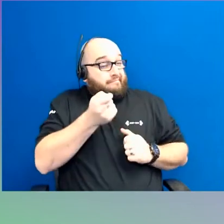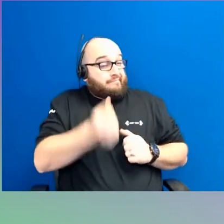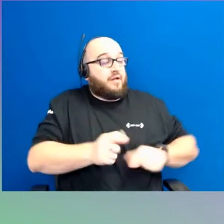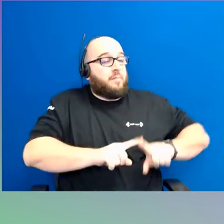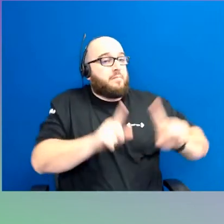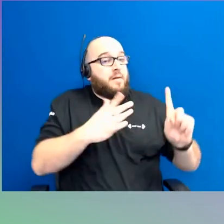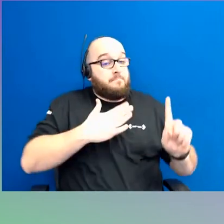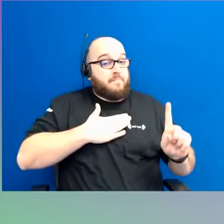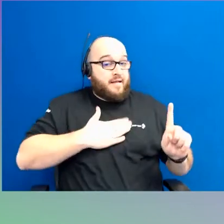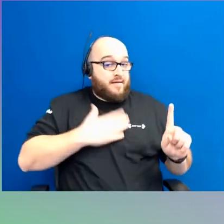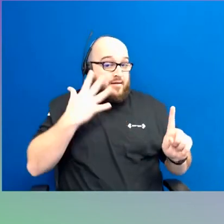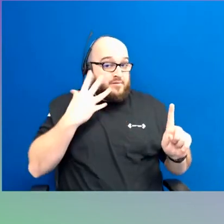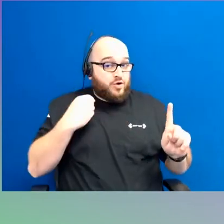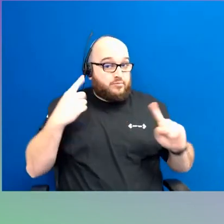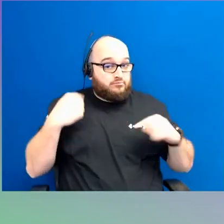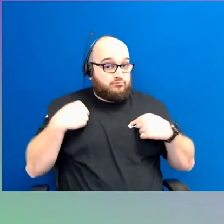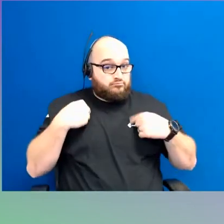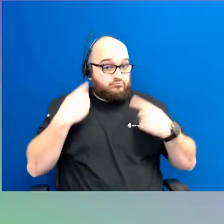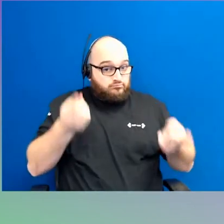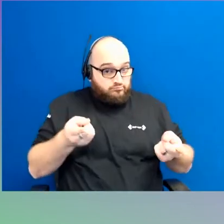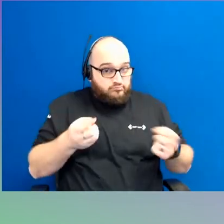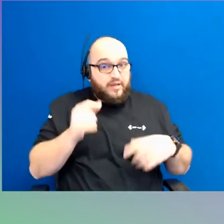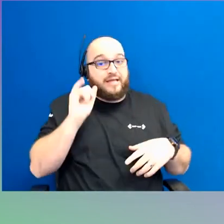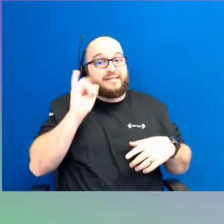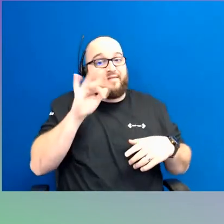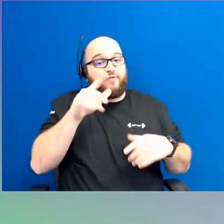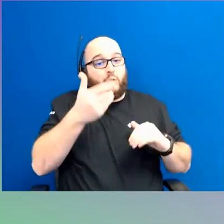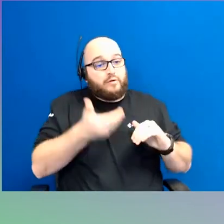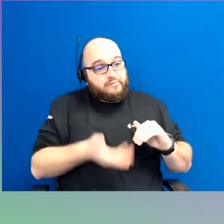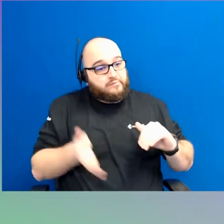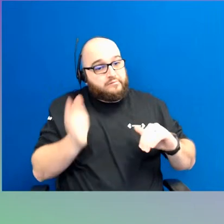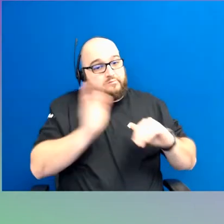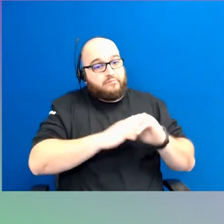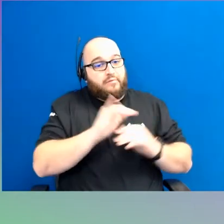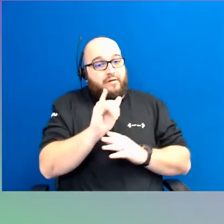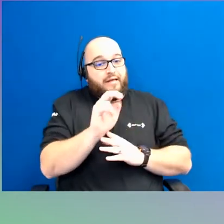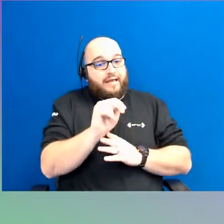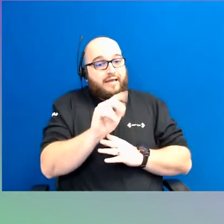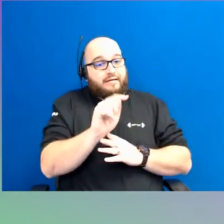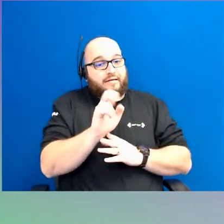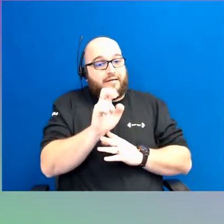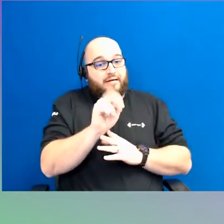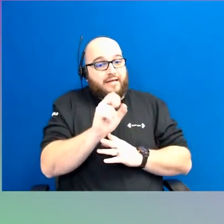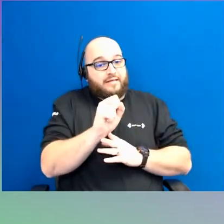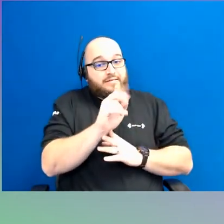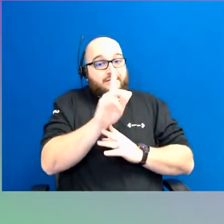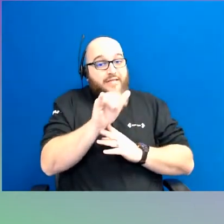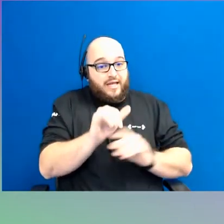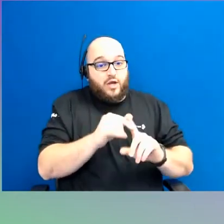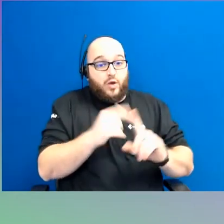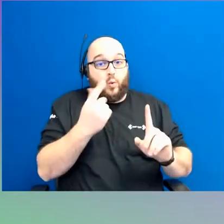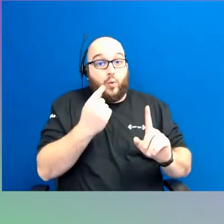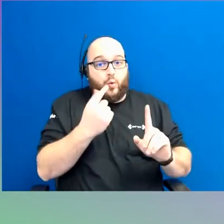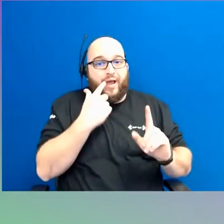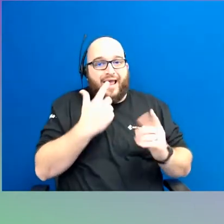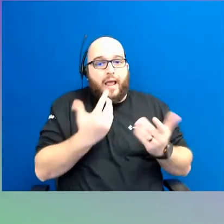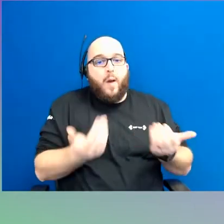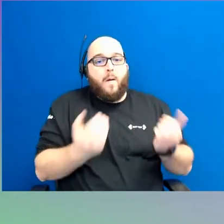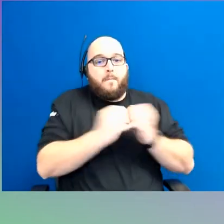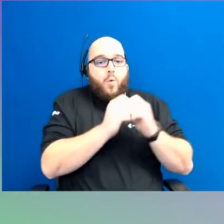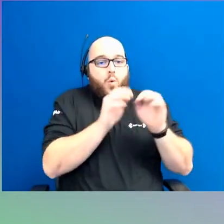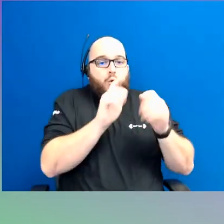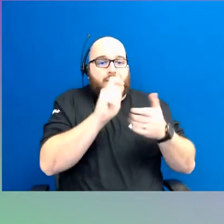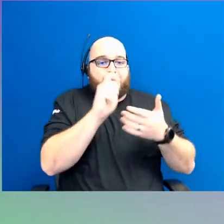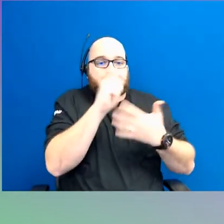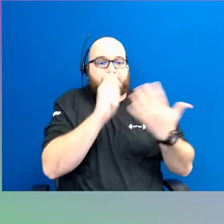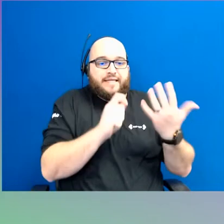it, if you increase the intensity, it adds more detail to the image. It's like,